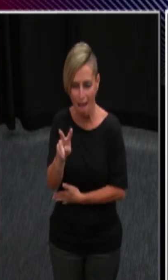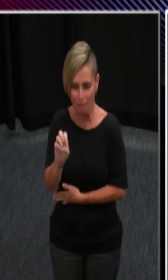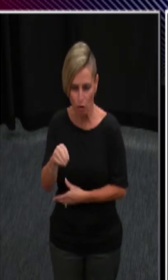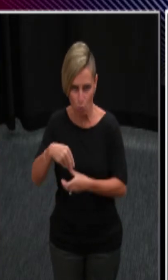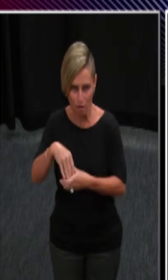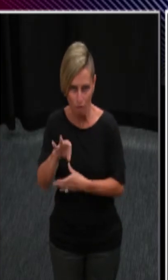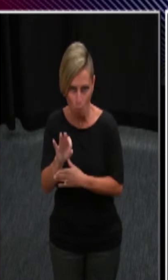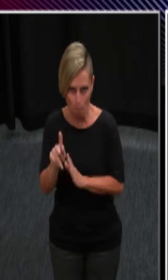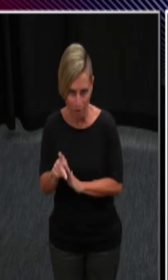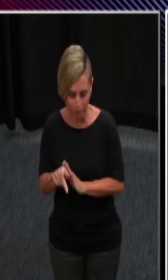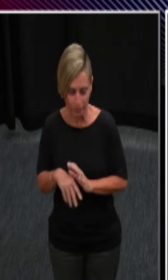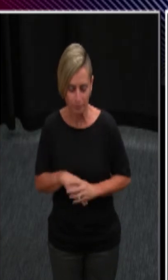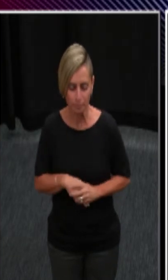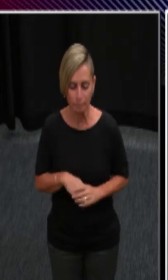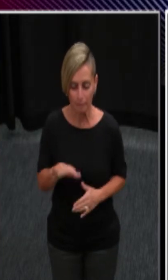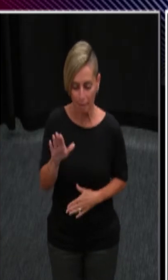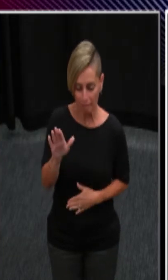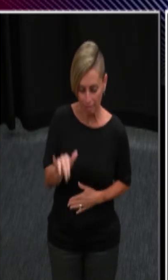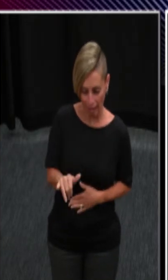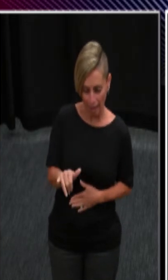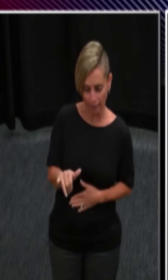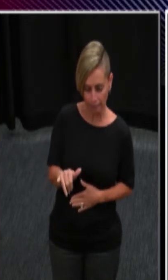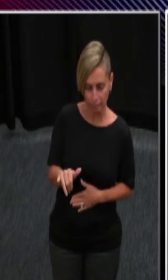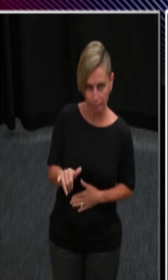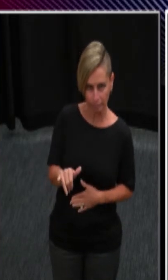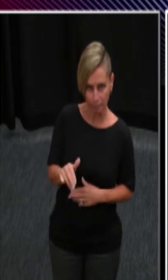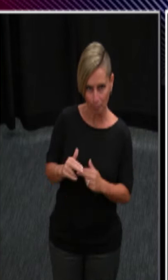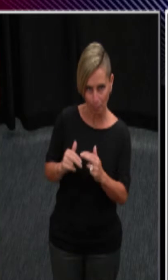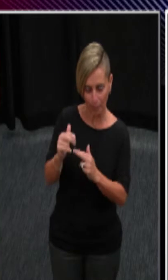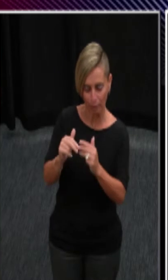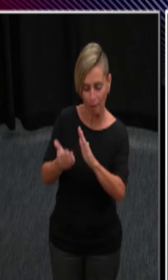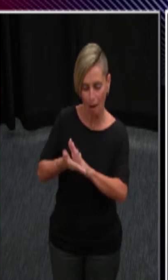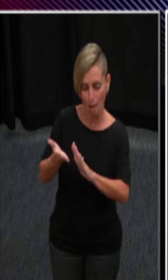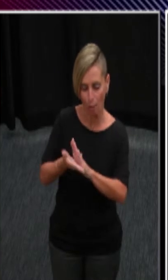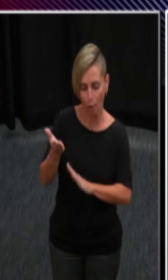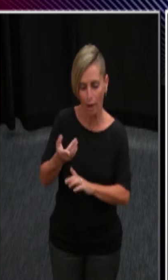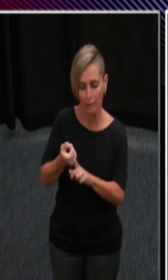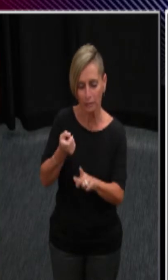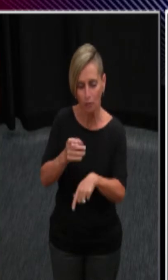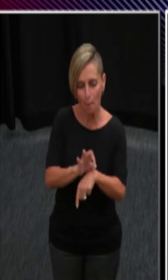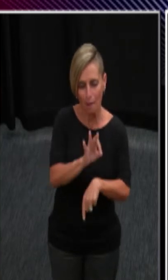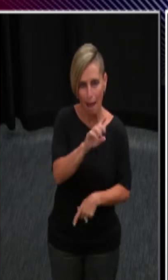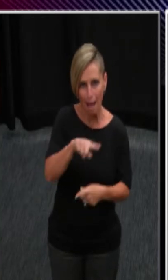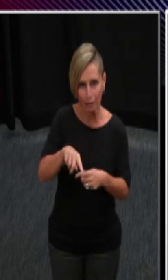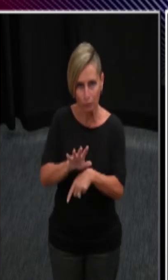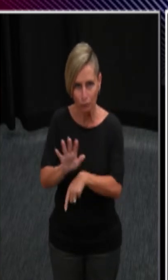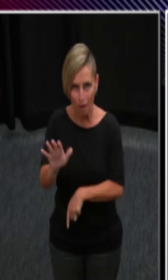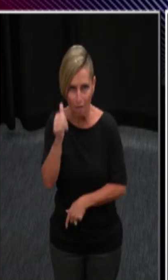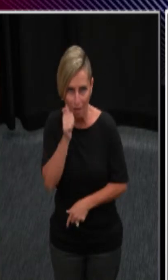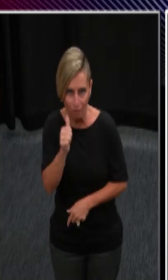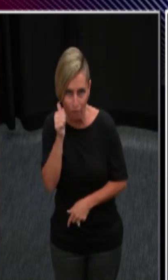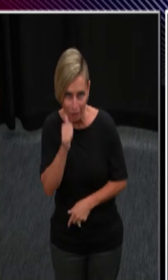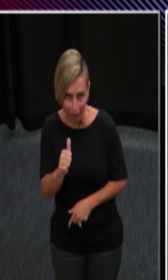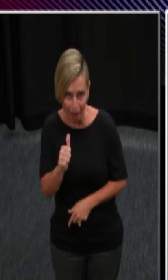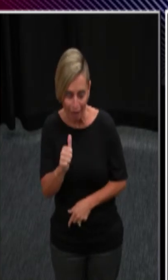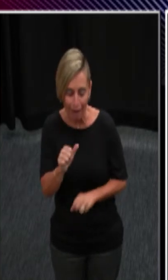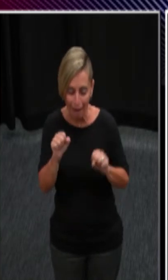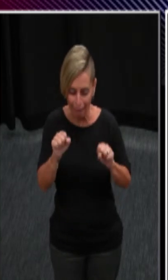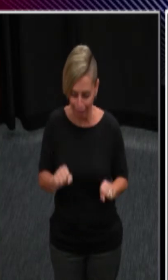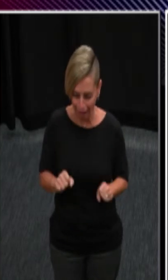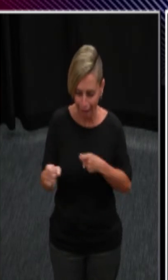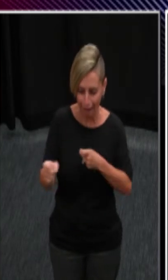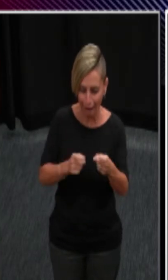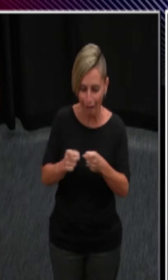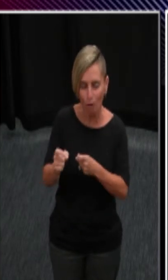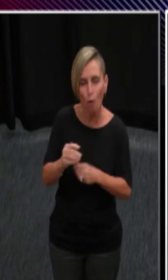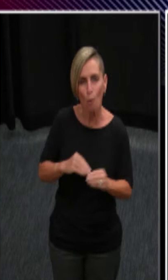This facility will operate from 9 a.m. to 5 p.m. daily and is able to serve more than 300 patients